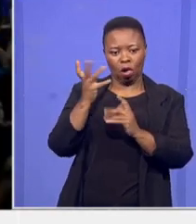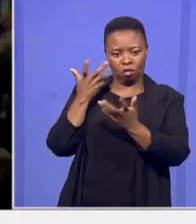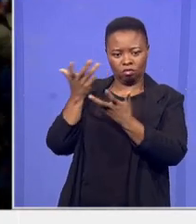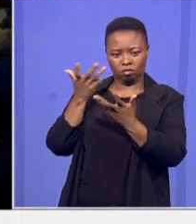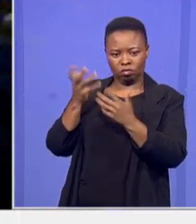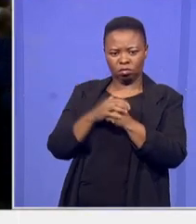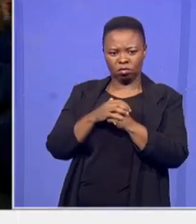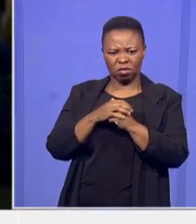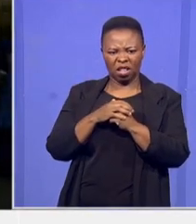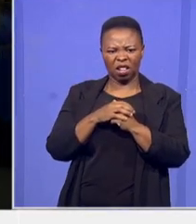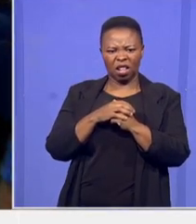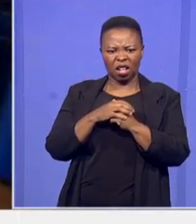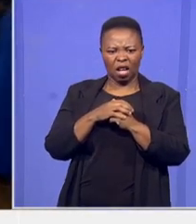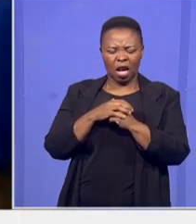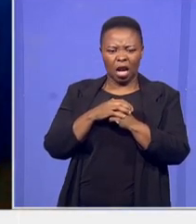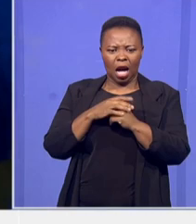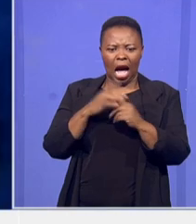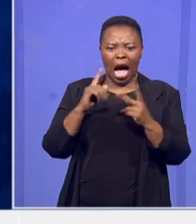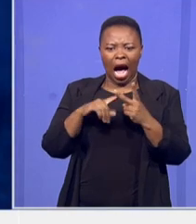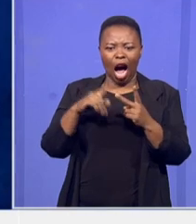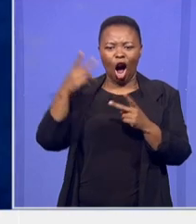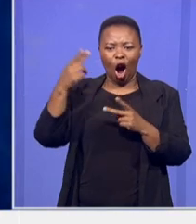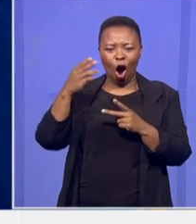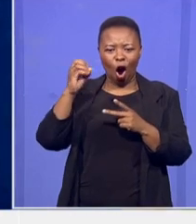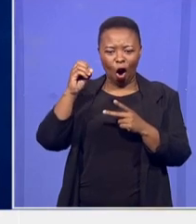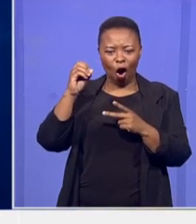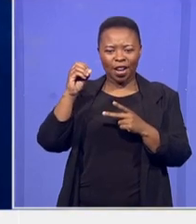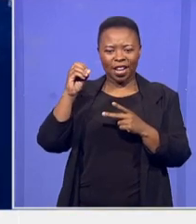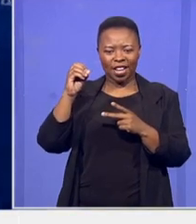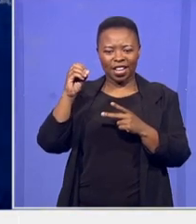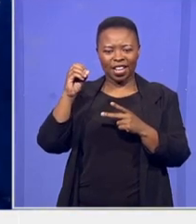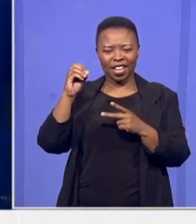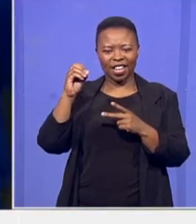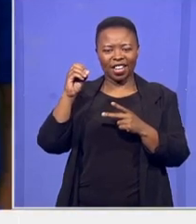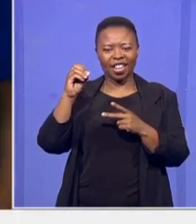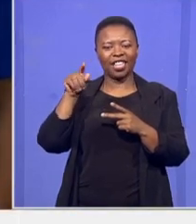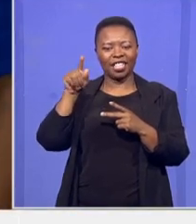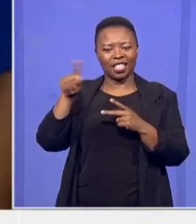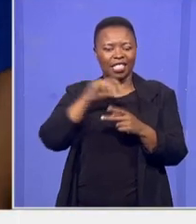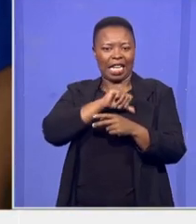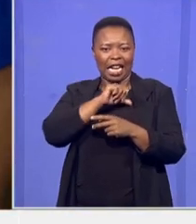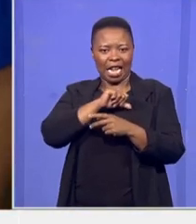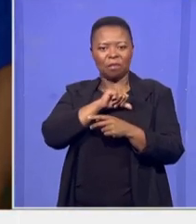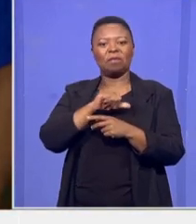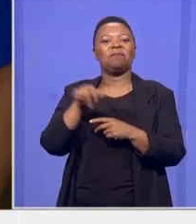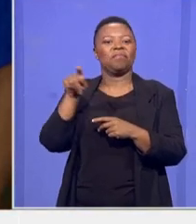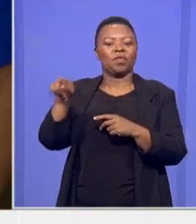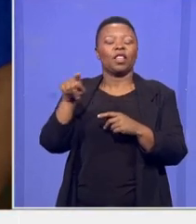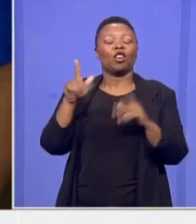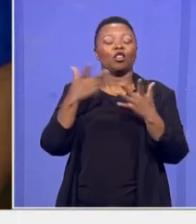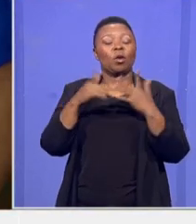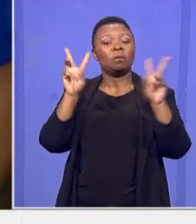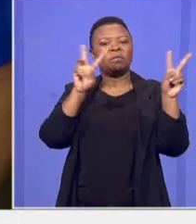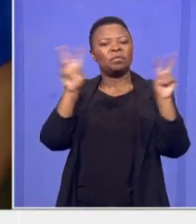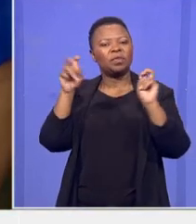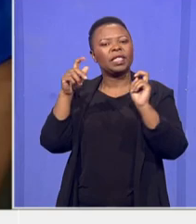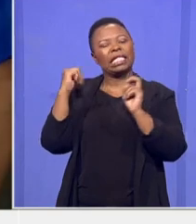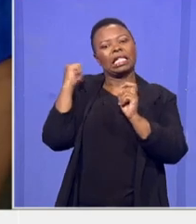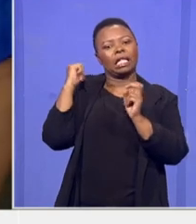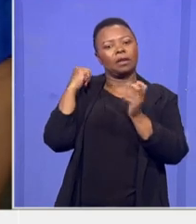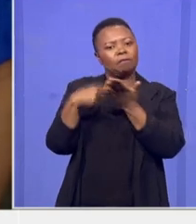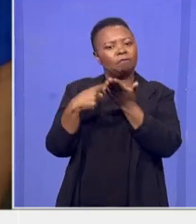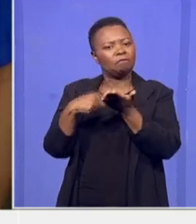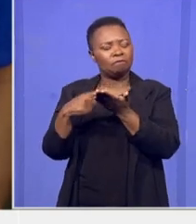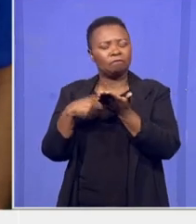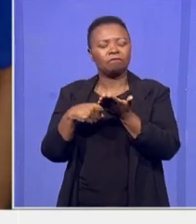I got Horn, to speak on the issues pertaining to the various resolutions that were discussed yesterday. Mr. Horn,